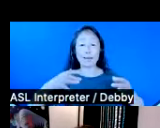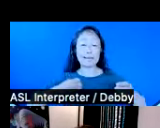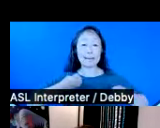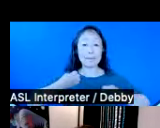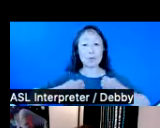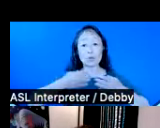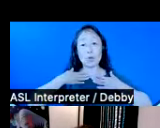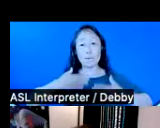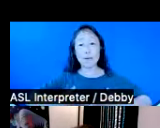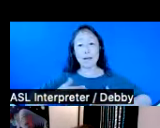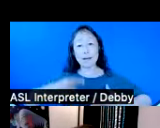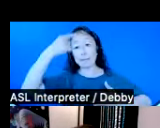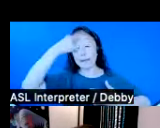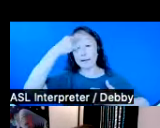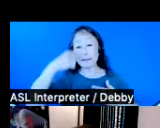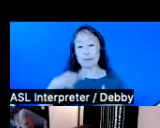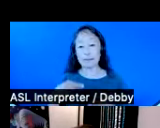Oh, 1 second.